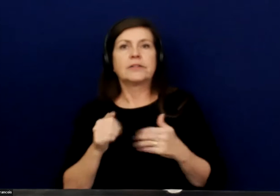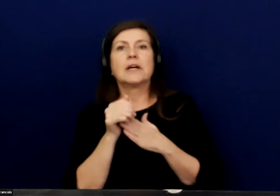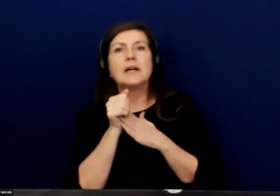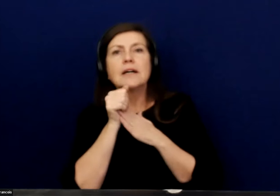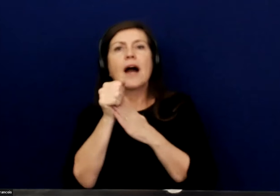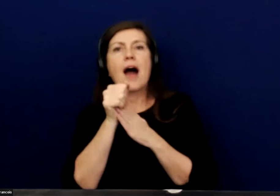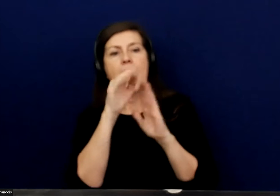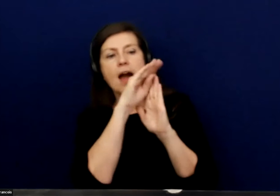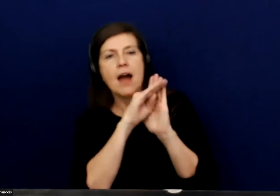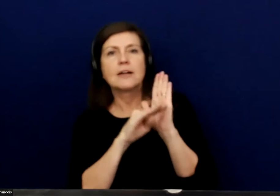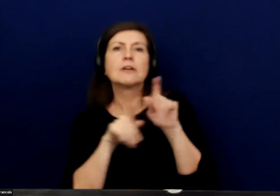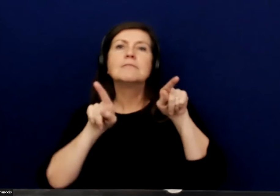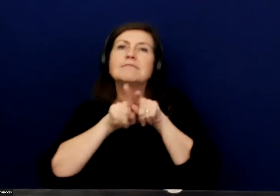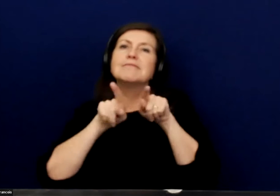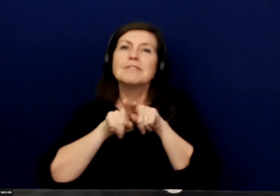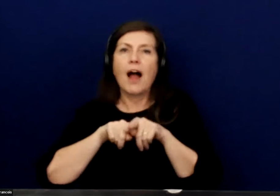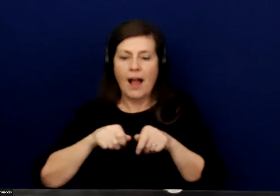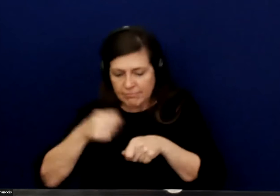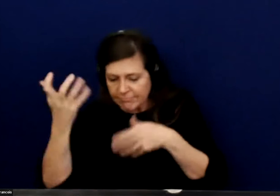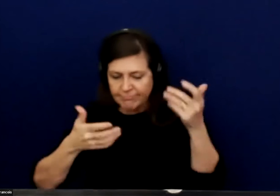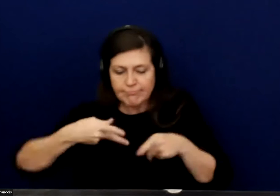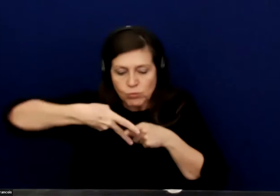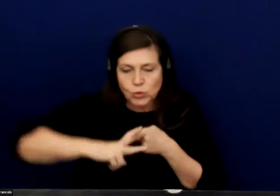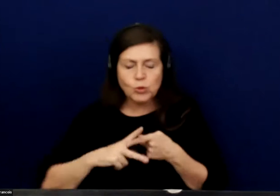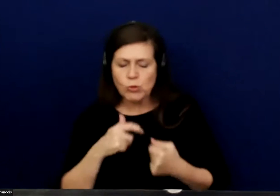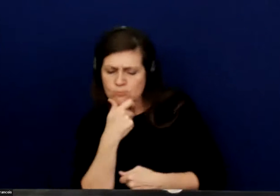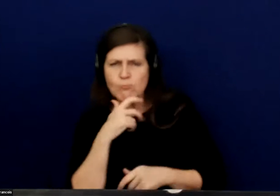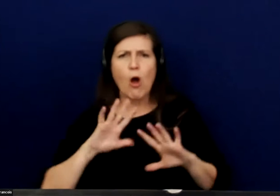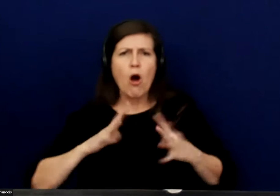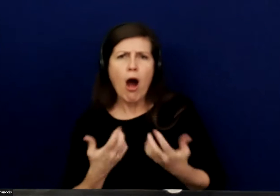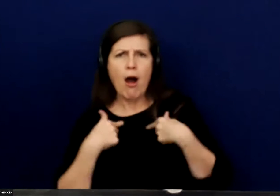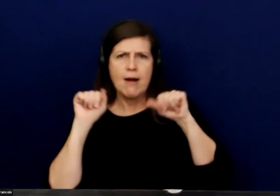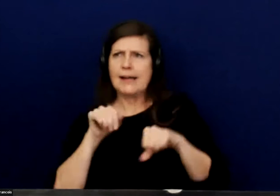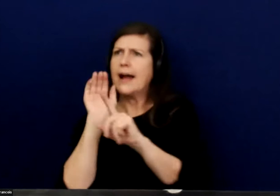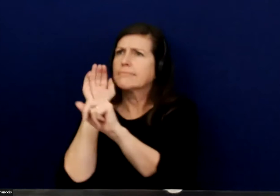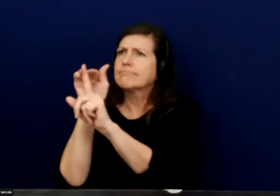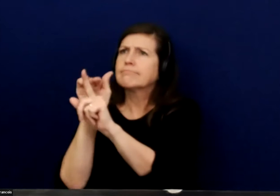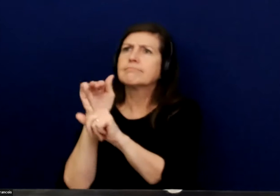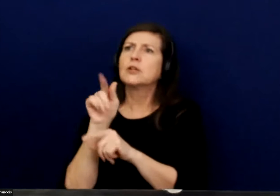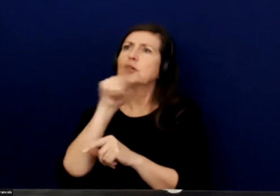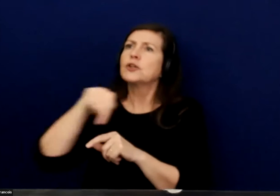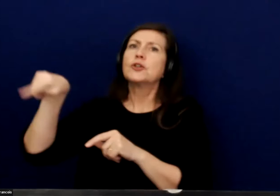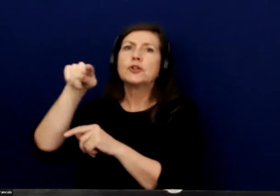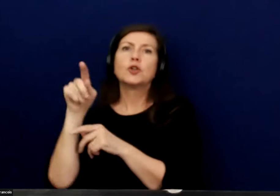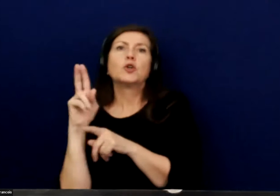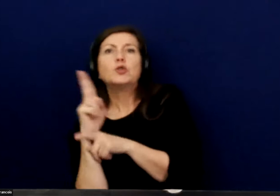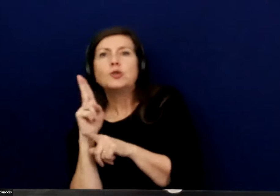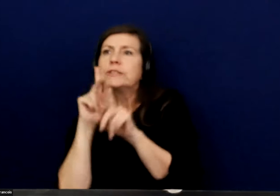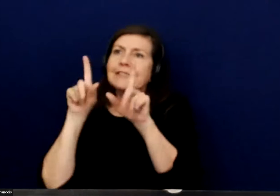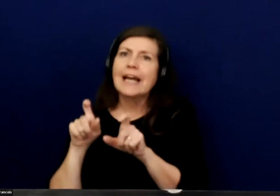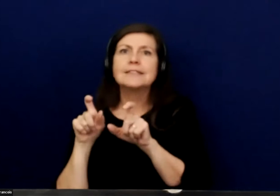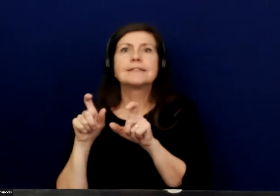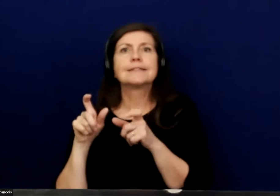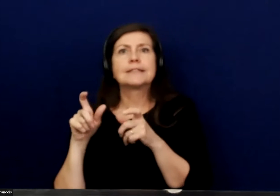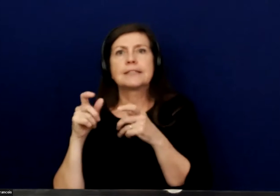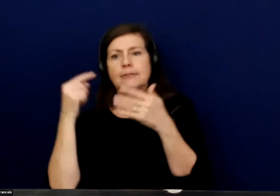people, organization can use, and so they know how to approach this with user testing a lot easier. So